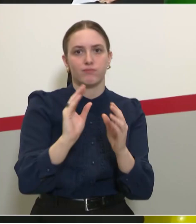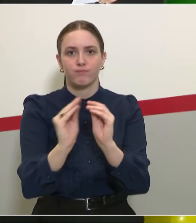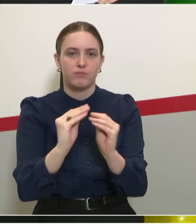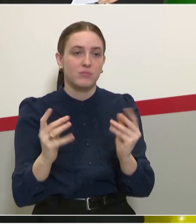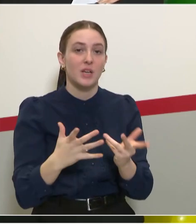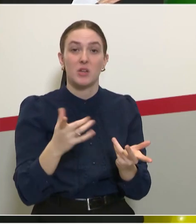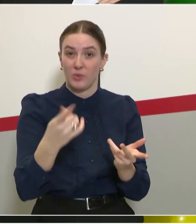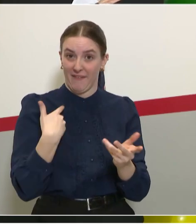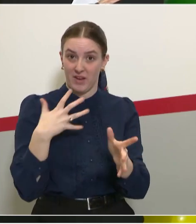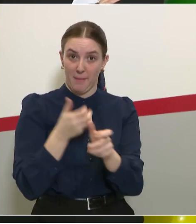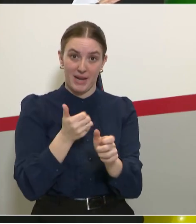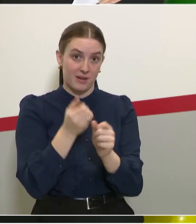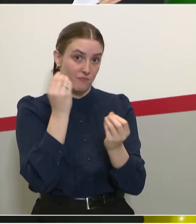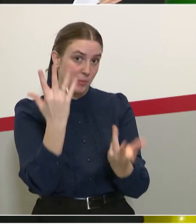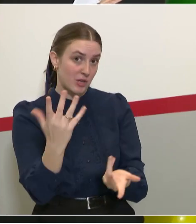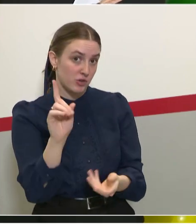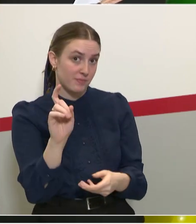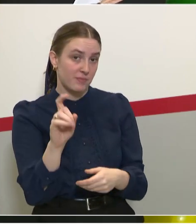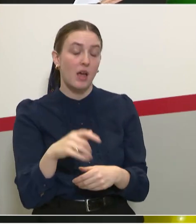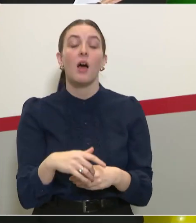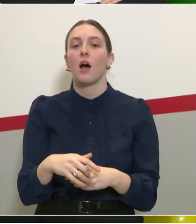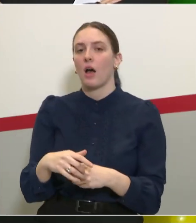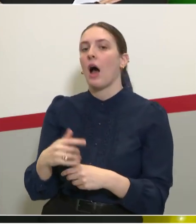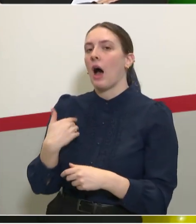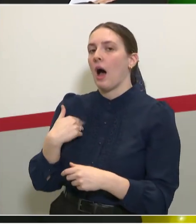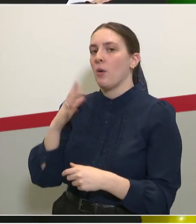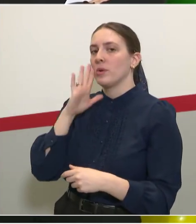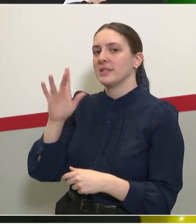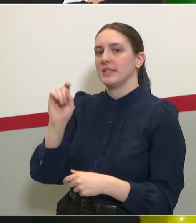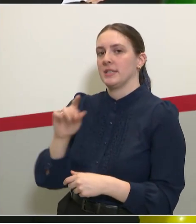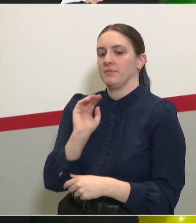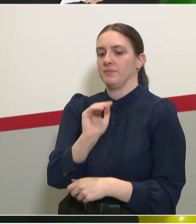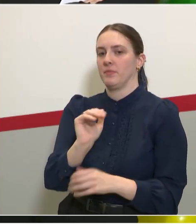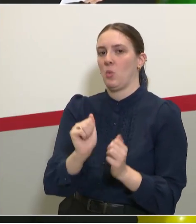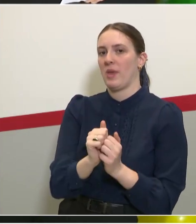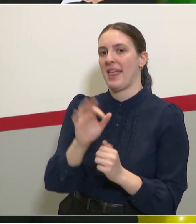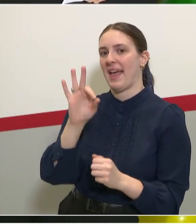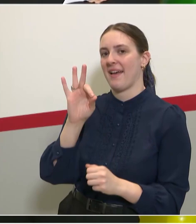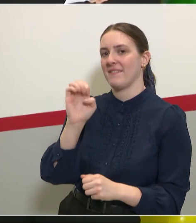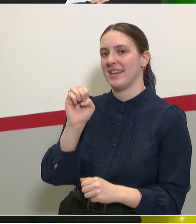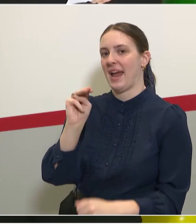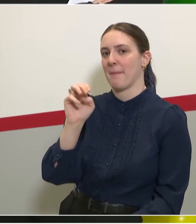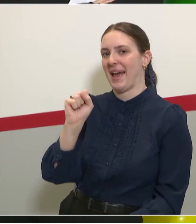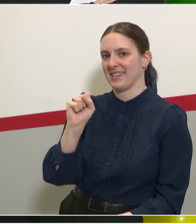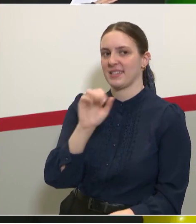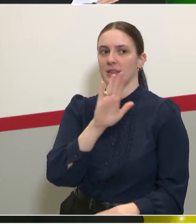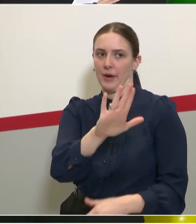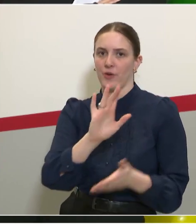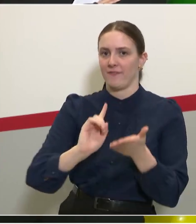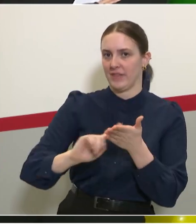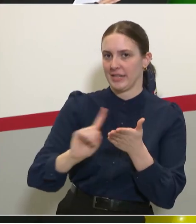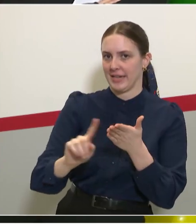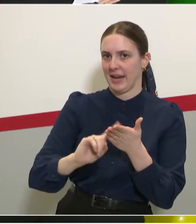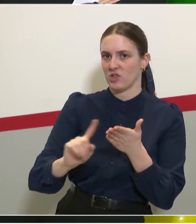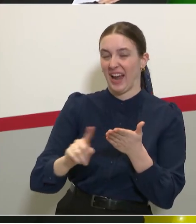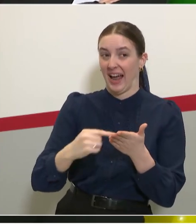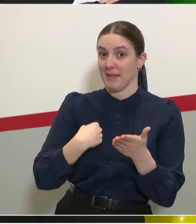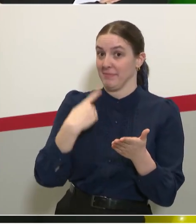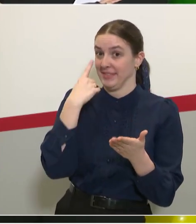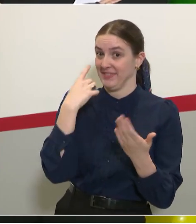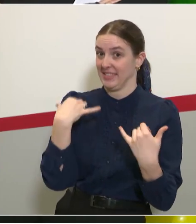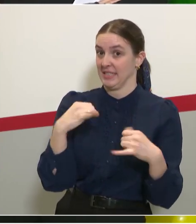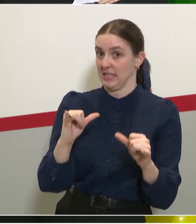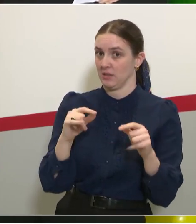Actually, I'm going to have to ask FEMS to get back to you. Their investigation, I think, is ongoing. We had